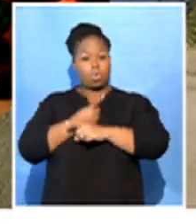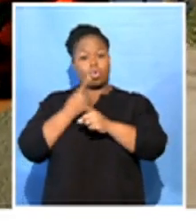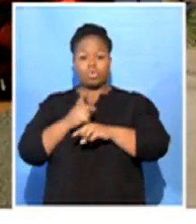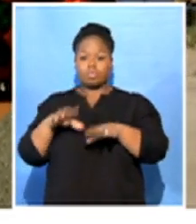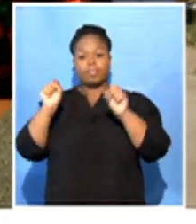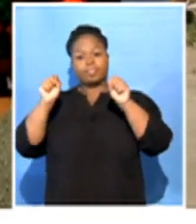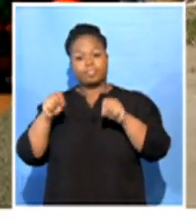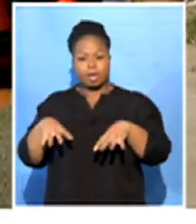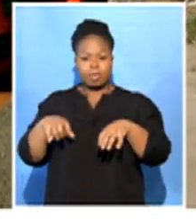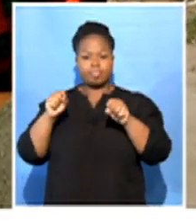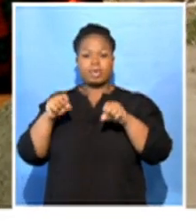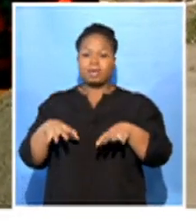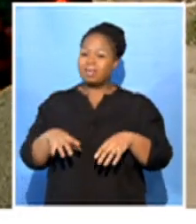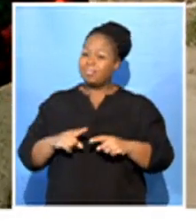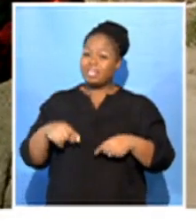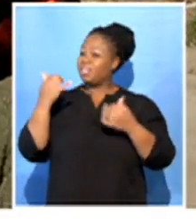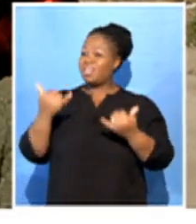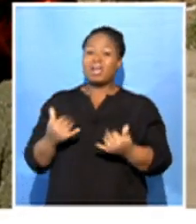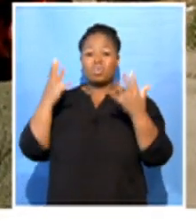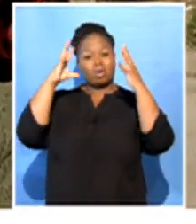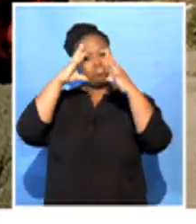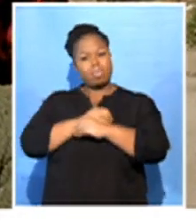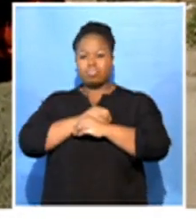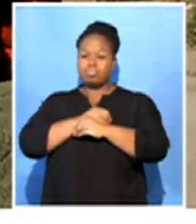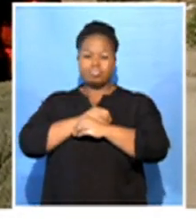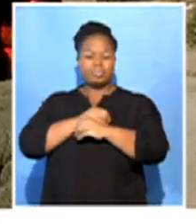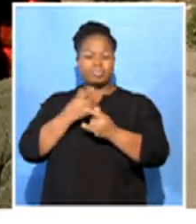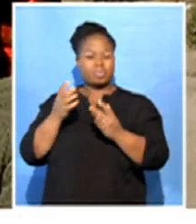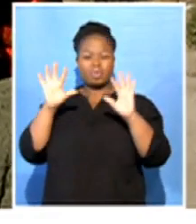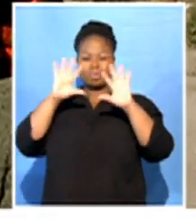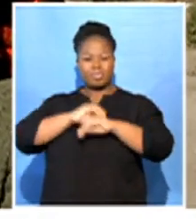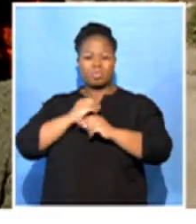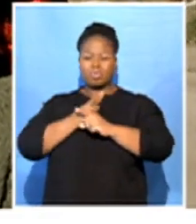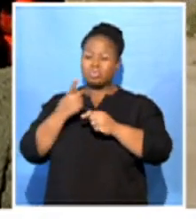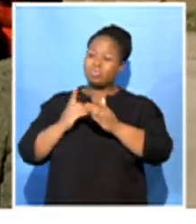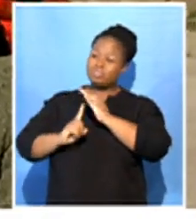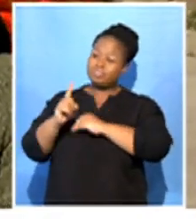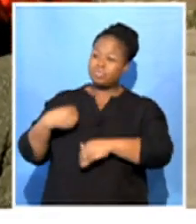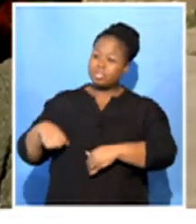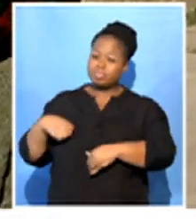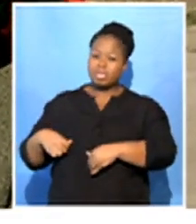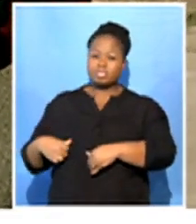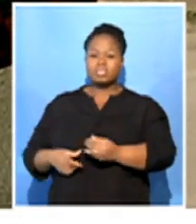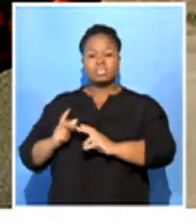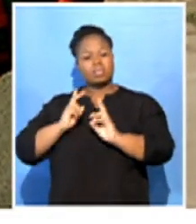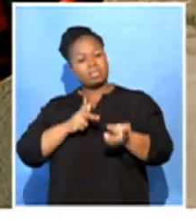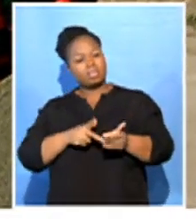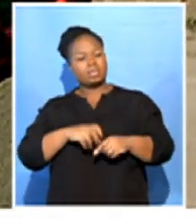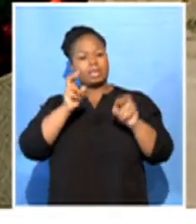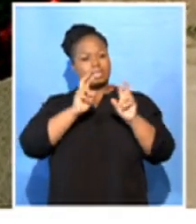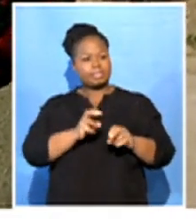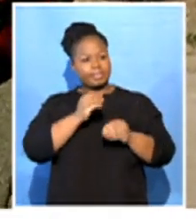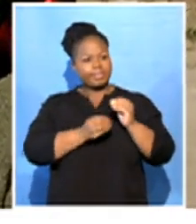nako sihlala ebumnyameni, ipalace light apha. Sihlala ebumnyameni apha. Sibangaya komasipala benze bashiya uphinde ucima